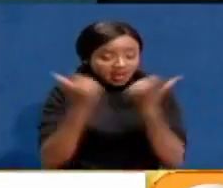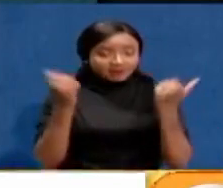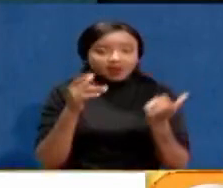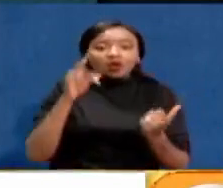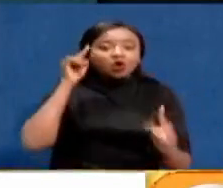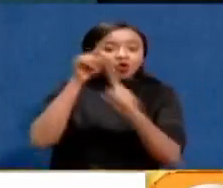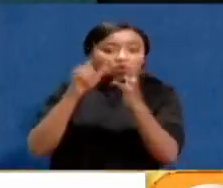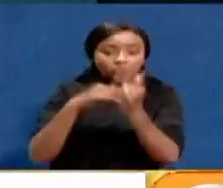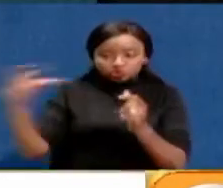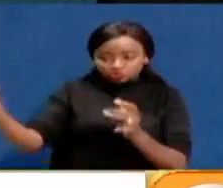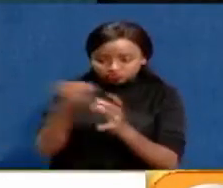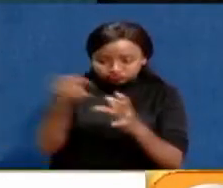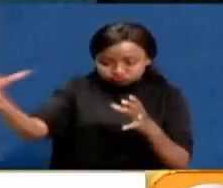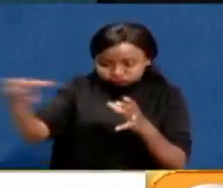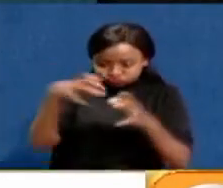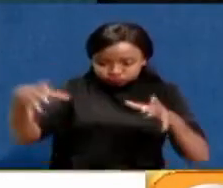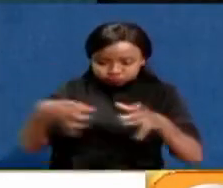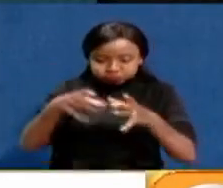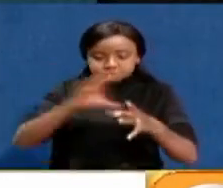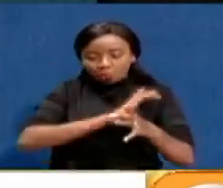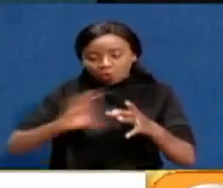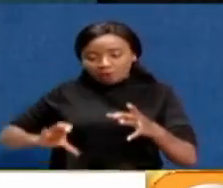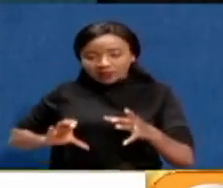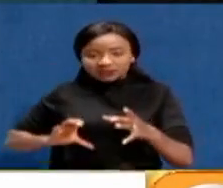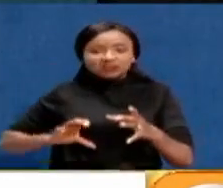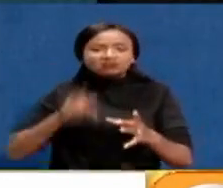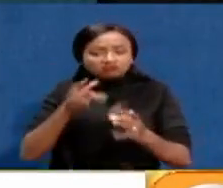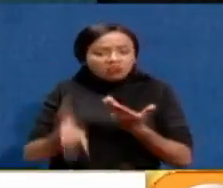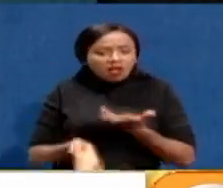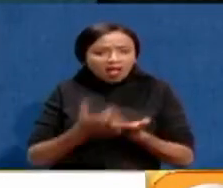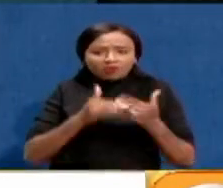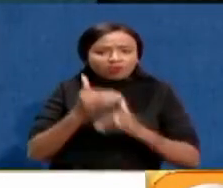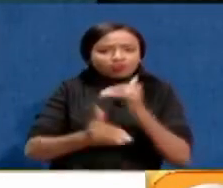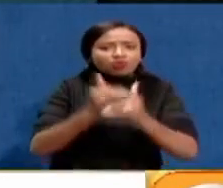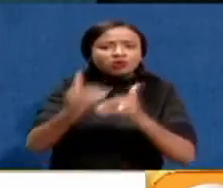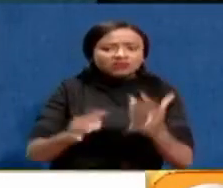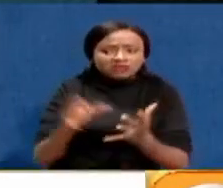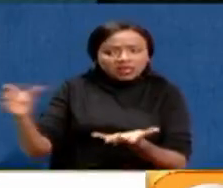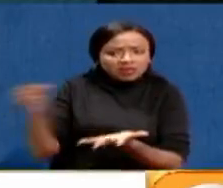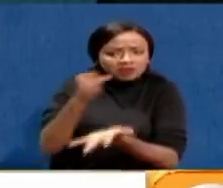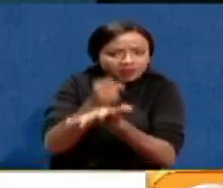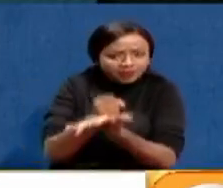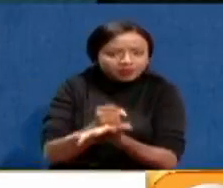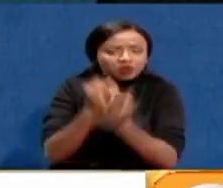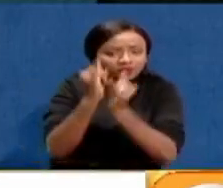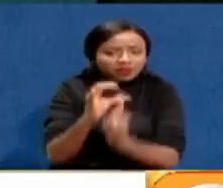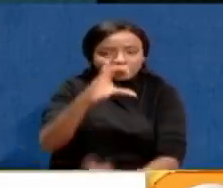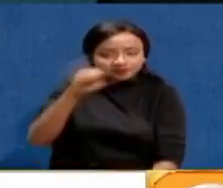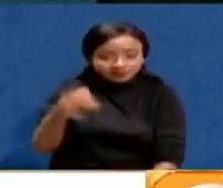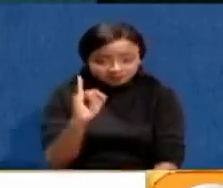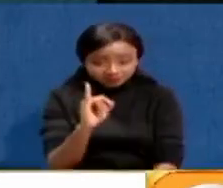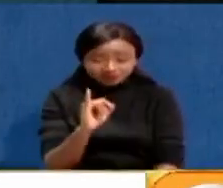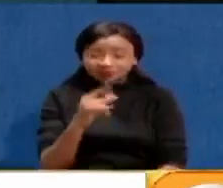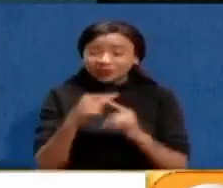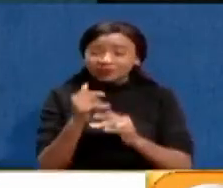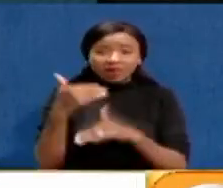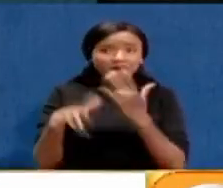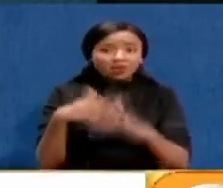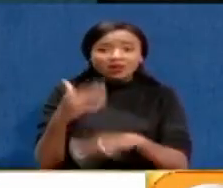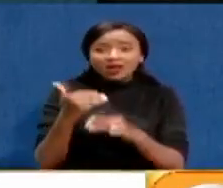to appoint a committee to provide a roadmap for the recruitment of the Chief Justice and the transitional arrangements. 5